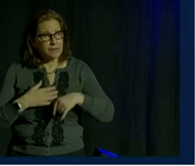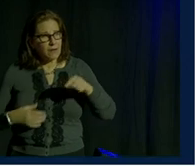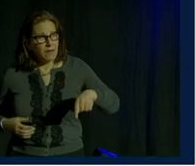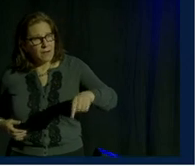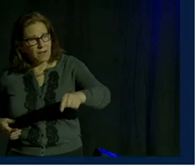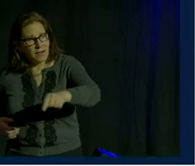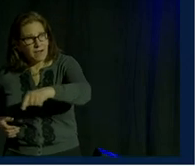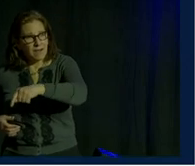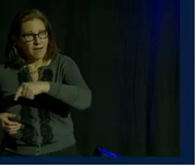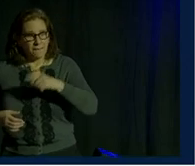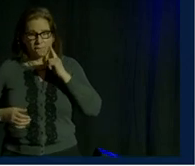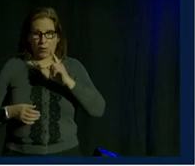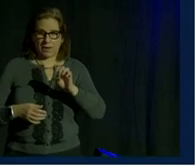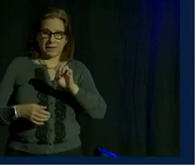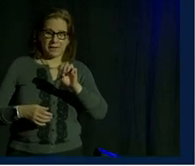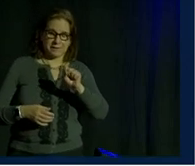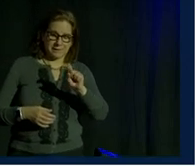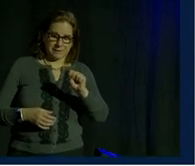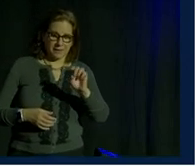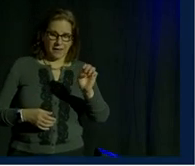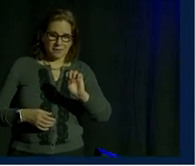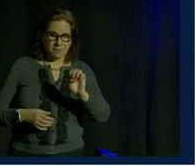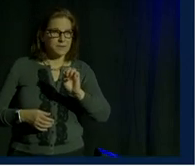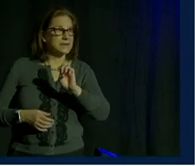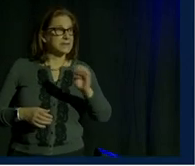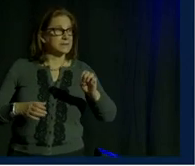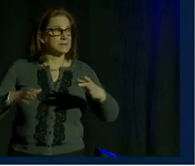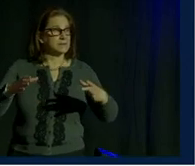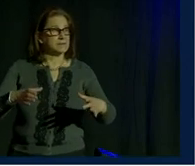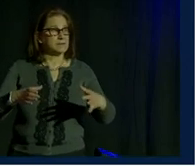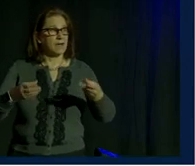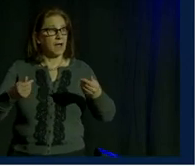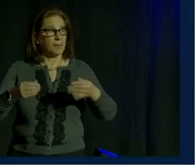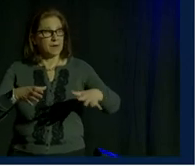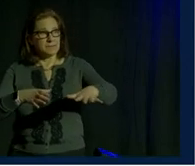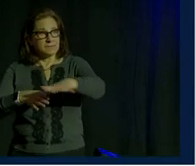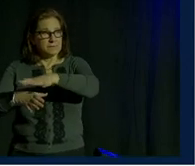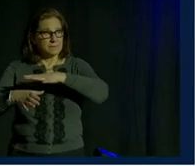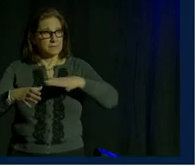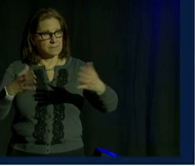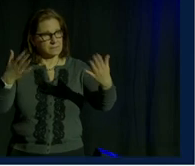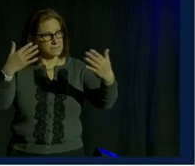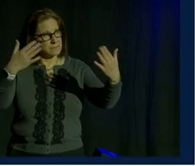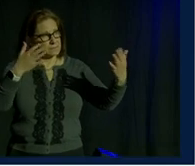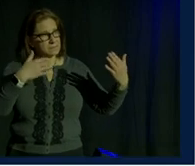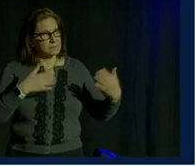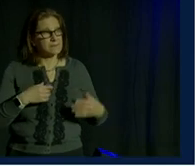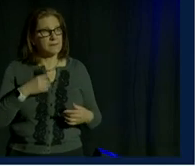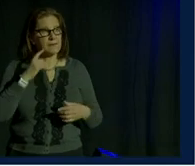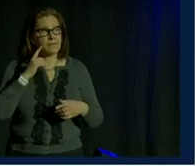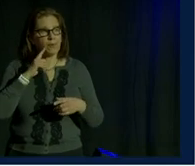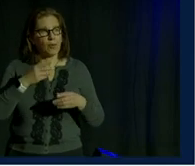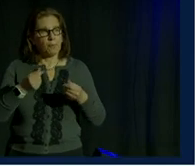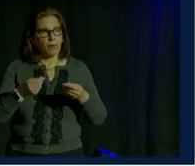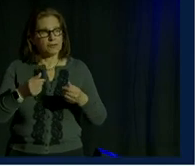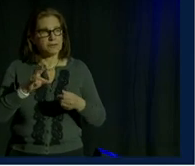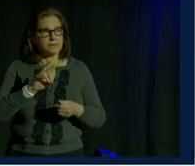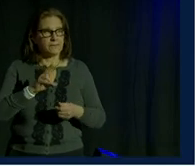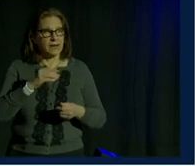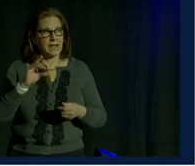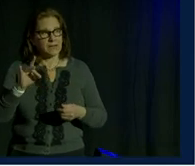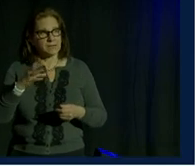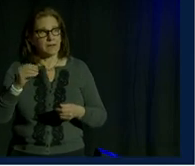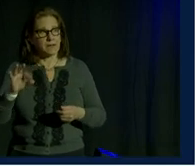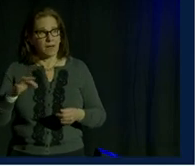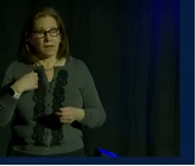campus, including the solicitations, which you heard earlier, for parcels 7, 8, and 9 on the St. Elizabeth's